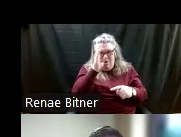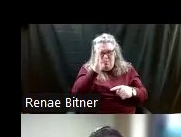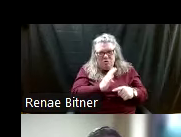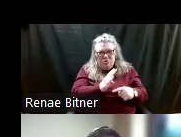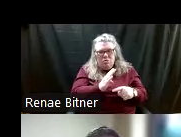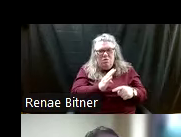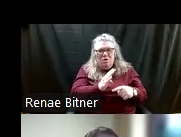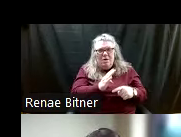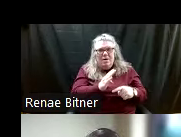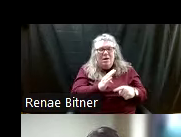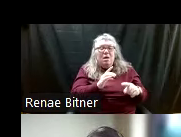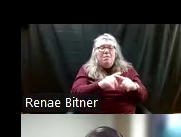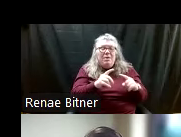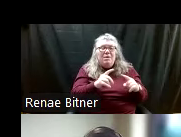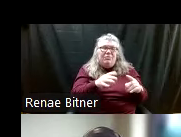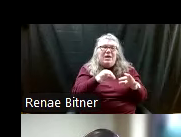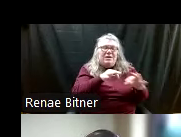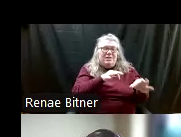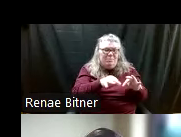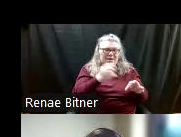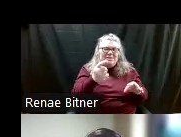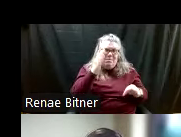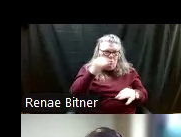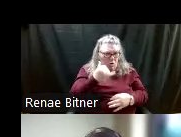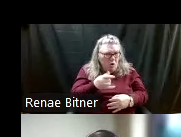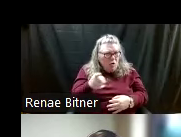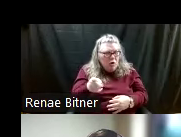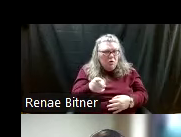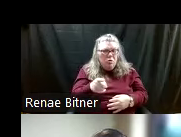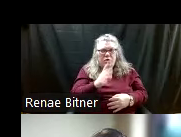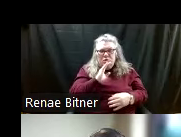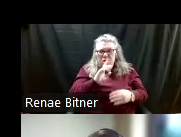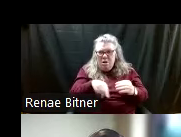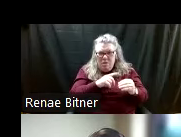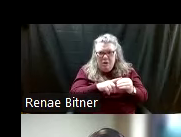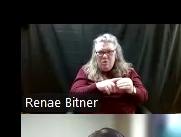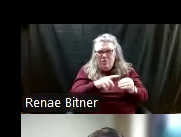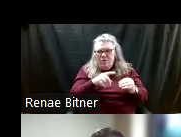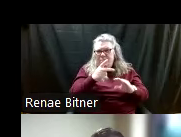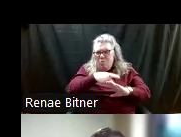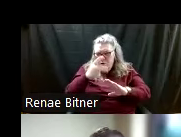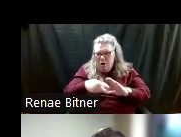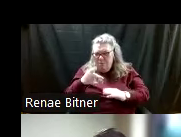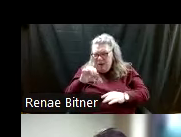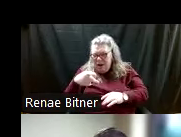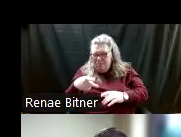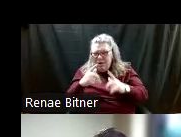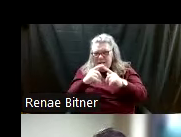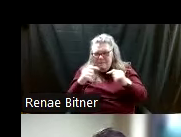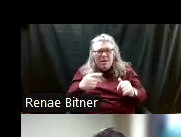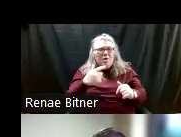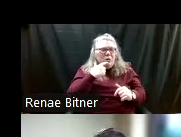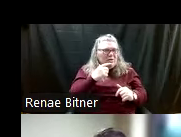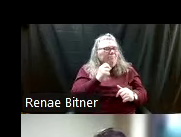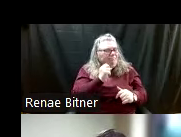Um, but it was explained, no, somebody will call you. They'll talk to you a little bit more about the program. We said